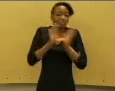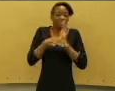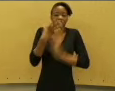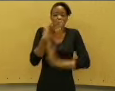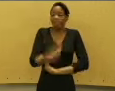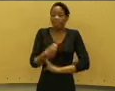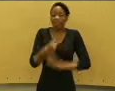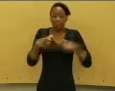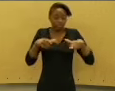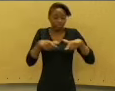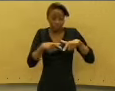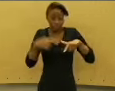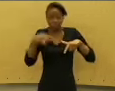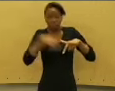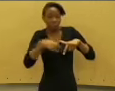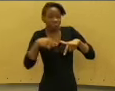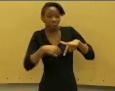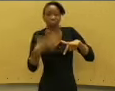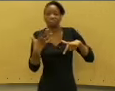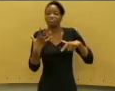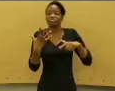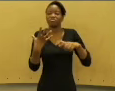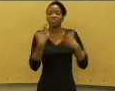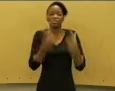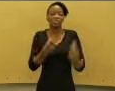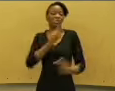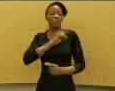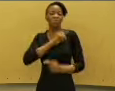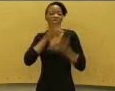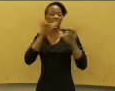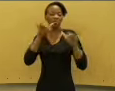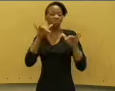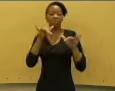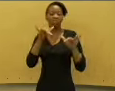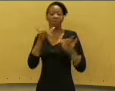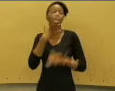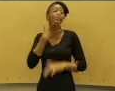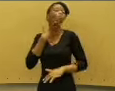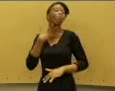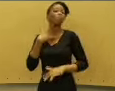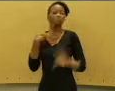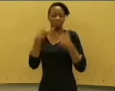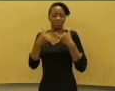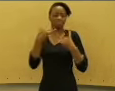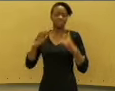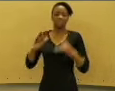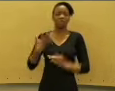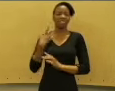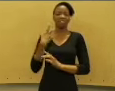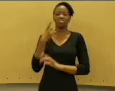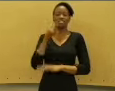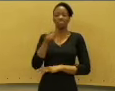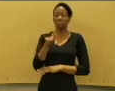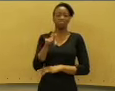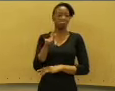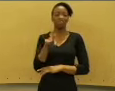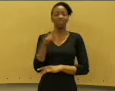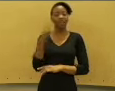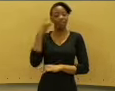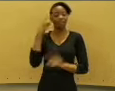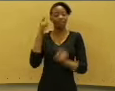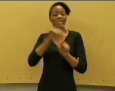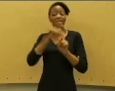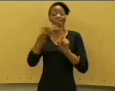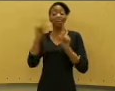nobody has sexual interest in you, you know. So those are the culture. A lot of the cultural practices that need